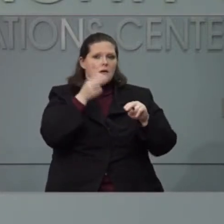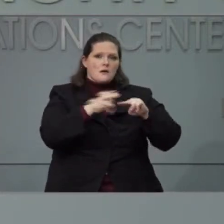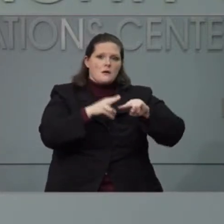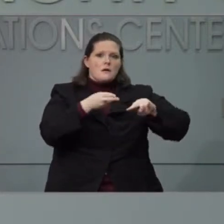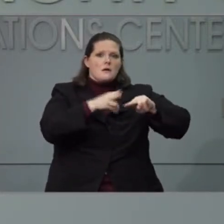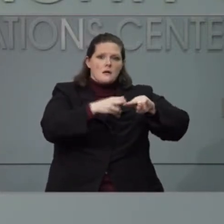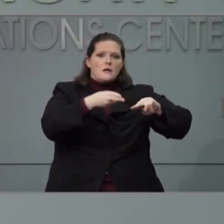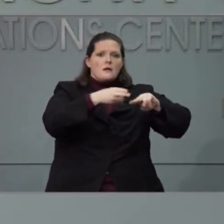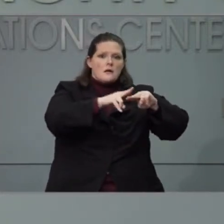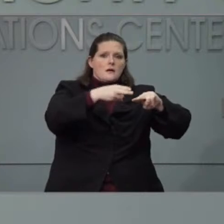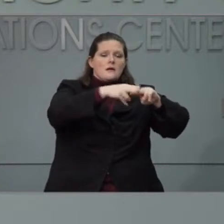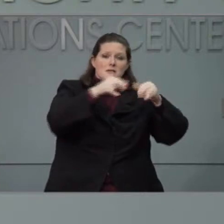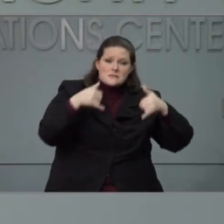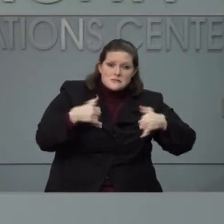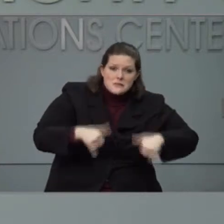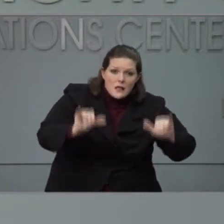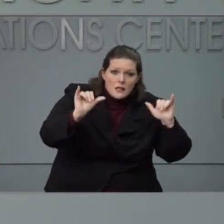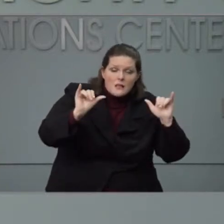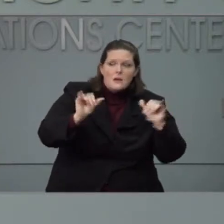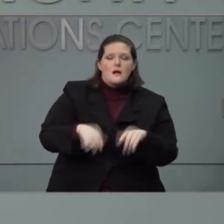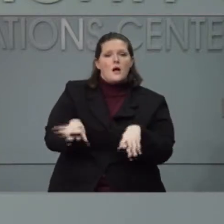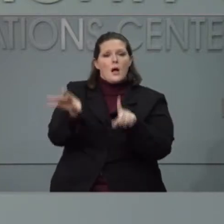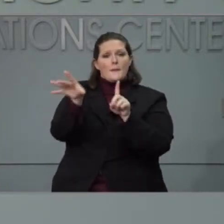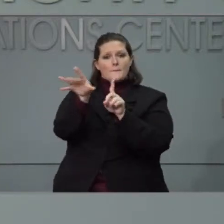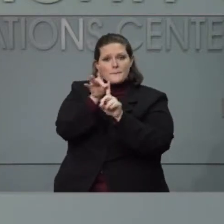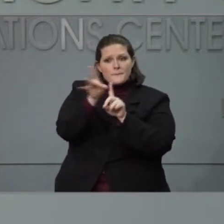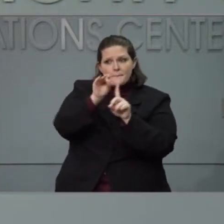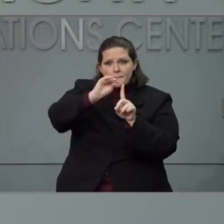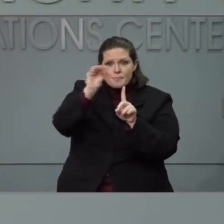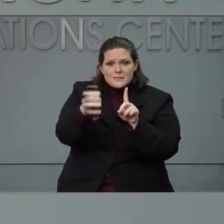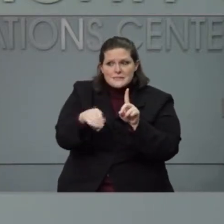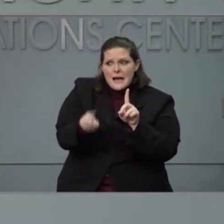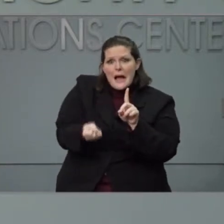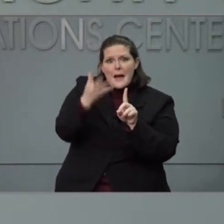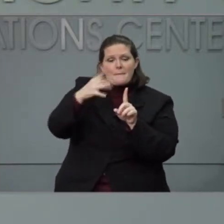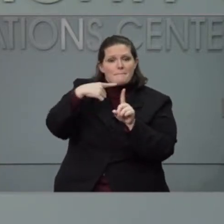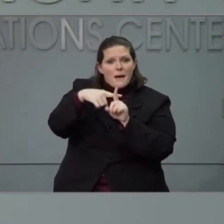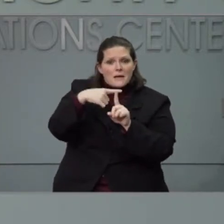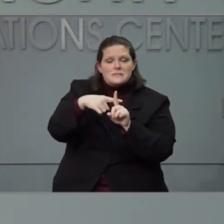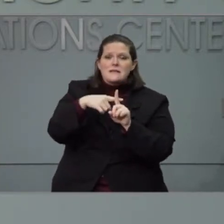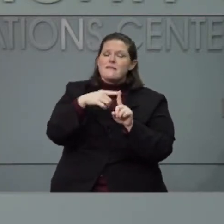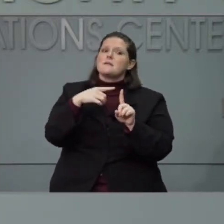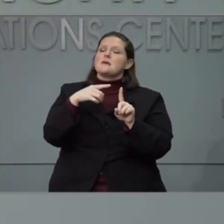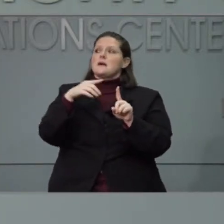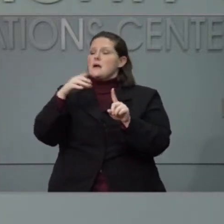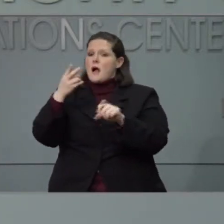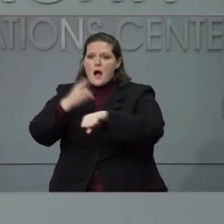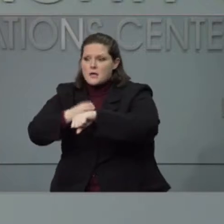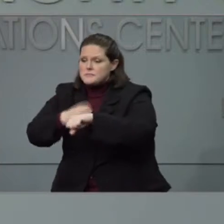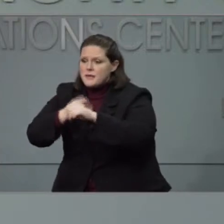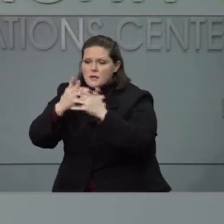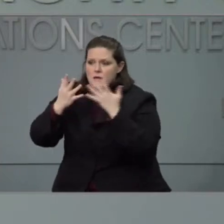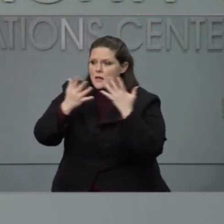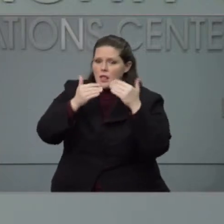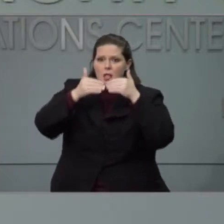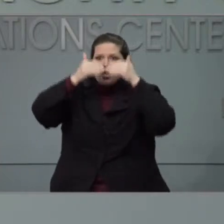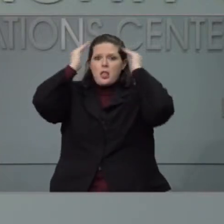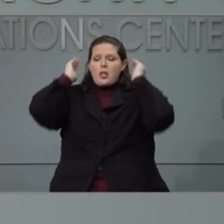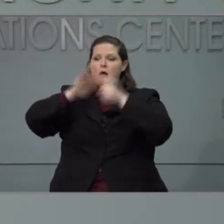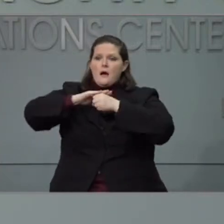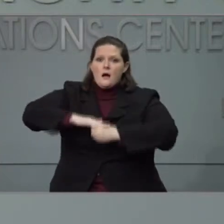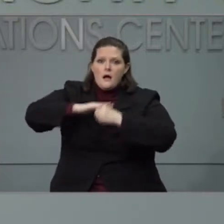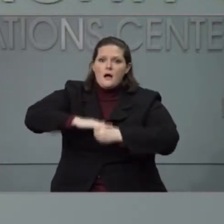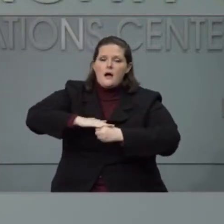to see an increase in our percent positive and our metrics and our hospital system becomes